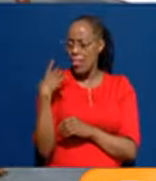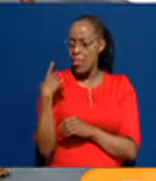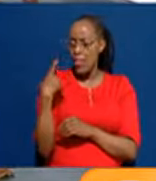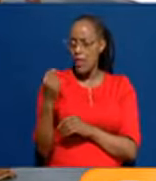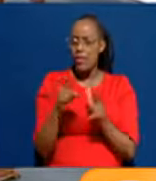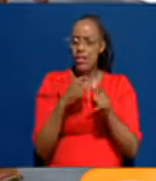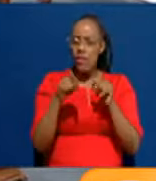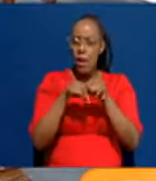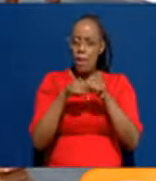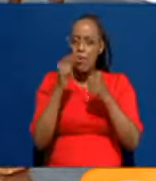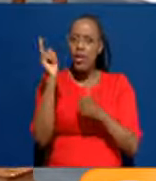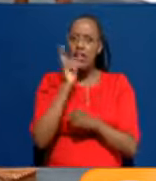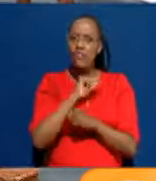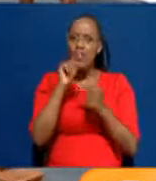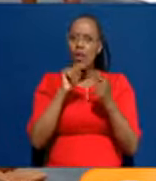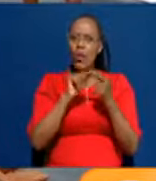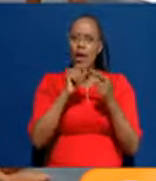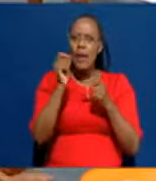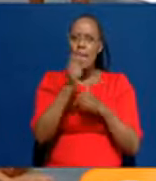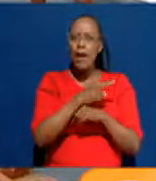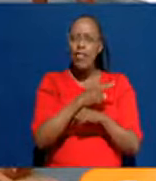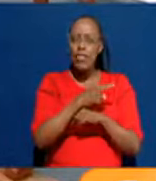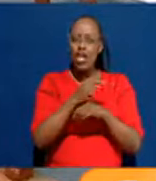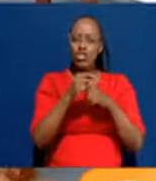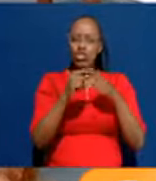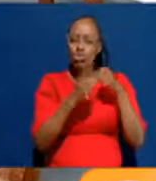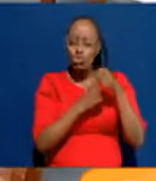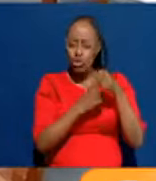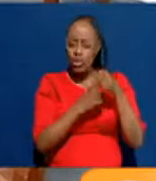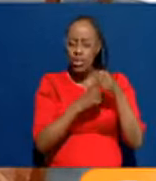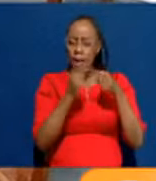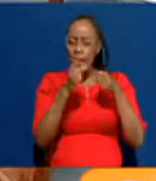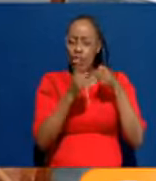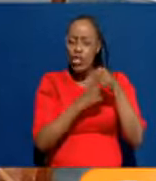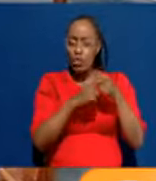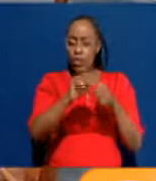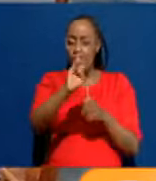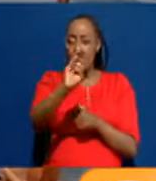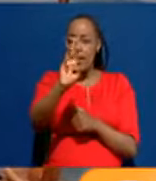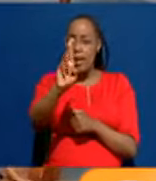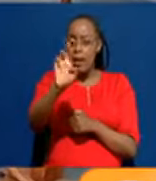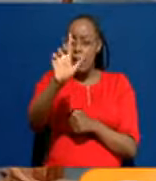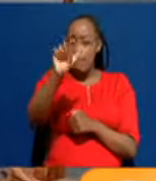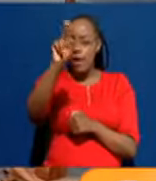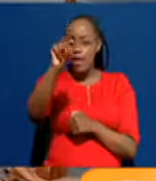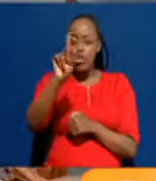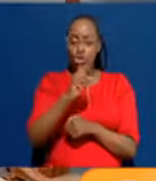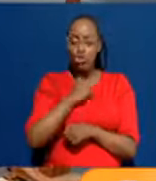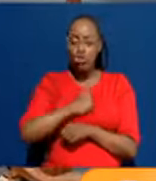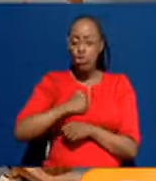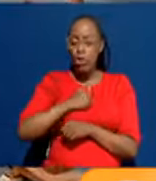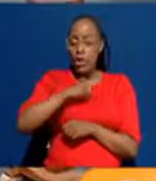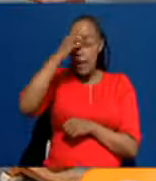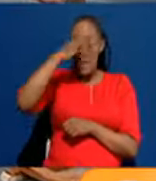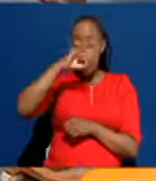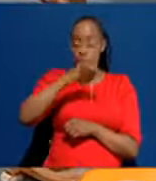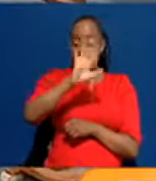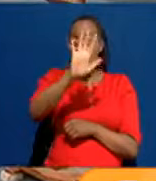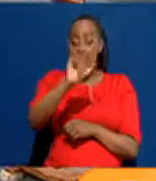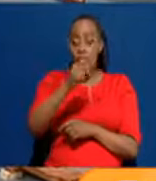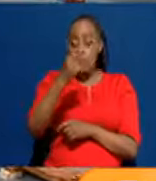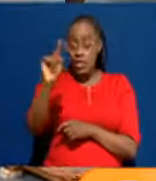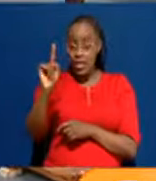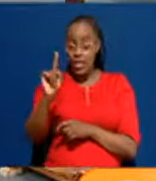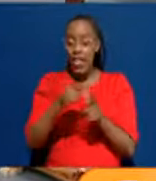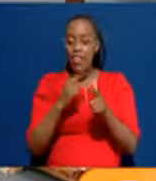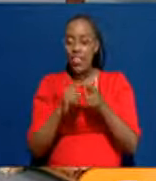had broken it in July. June in Paris. Right, in Berlin, right? Yeah, Paris. Paris. Yes. 5,000. The